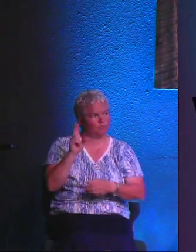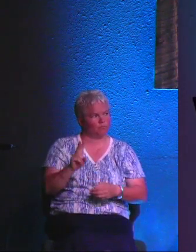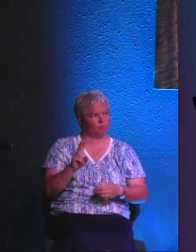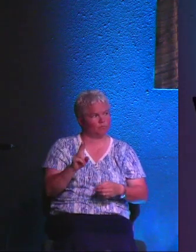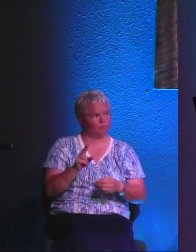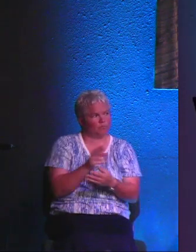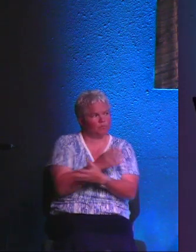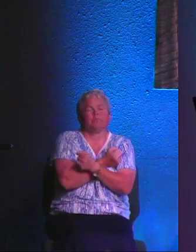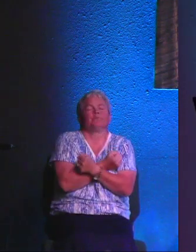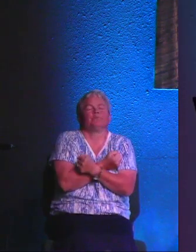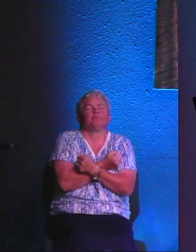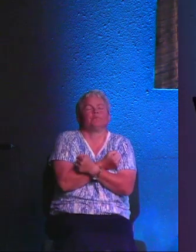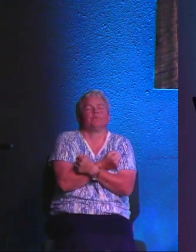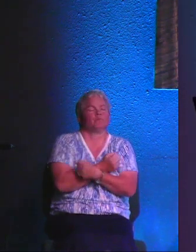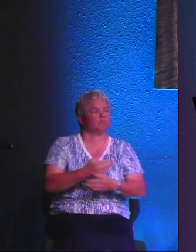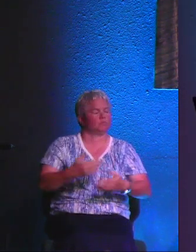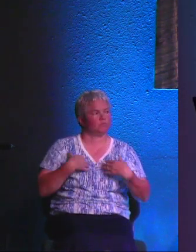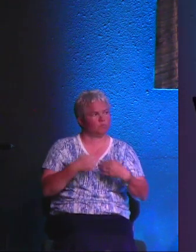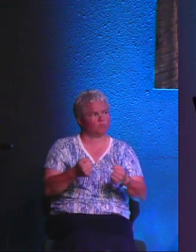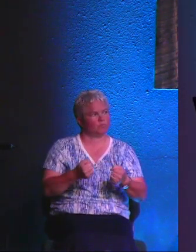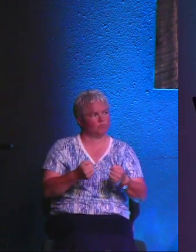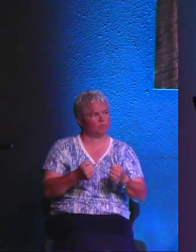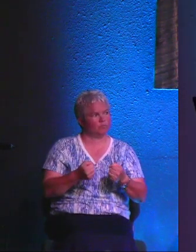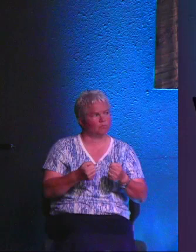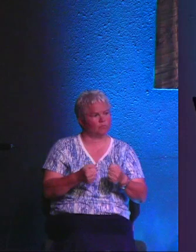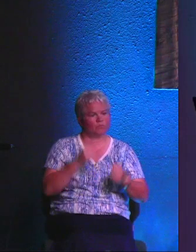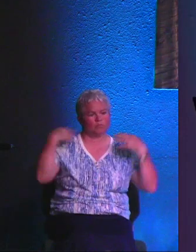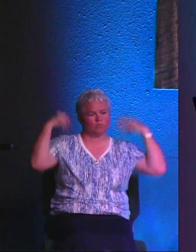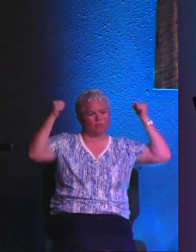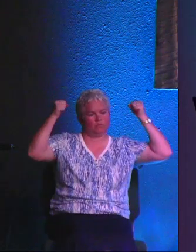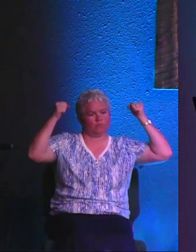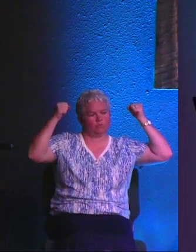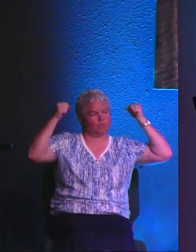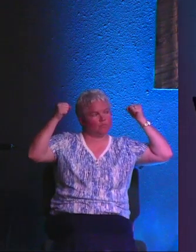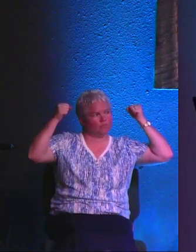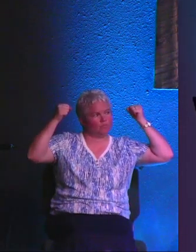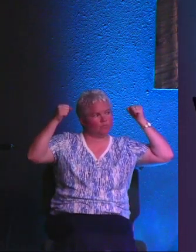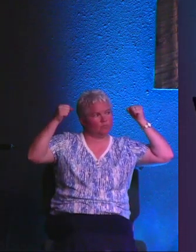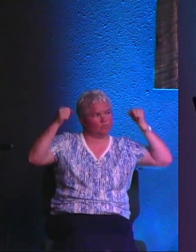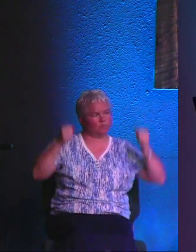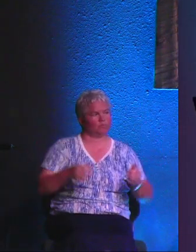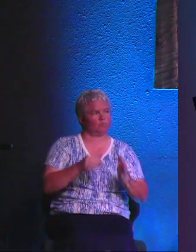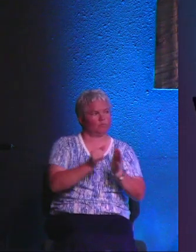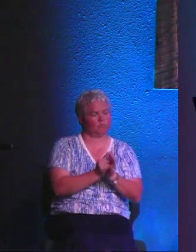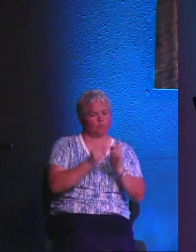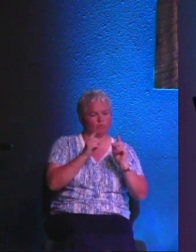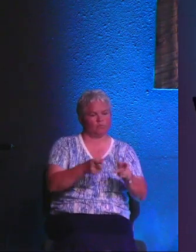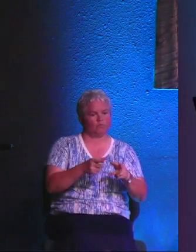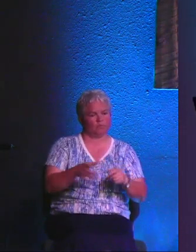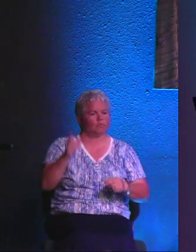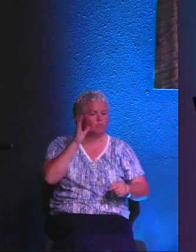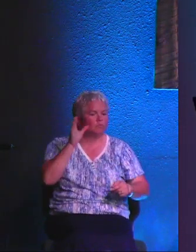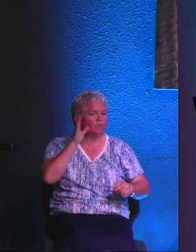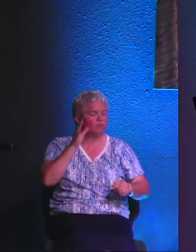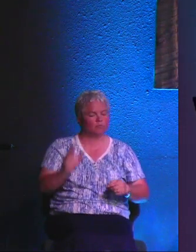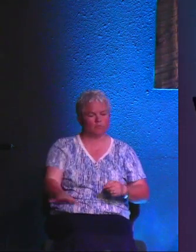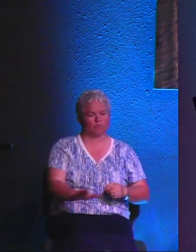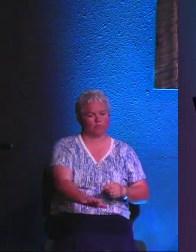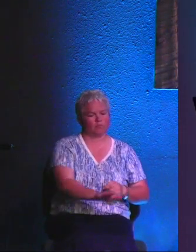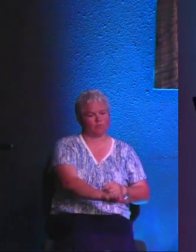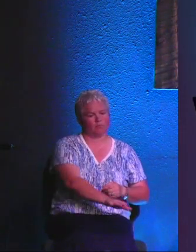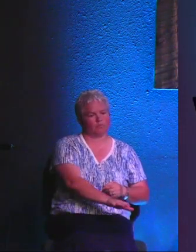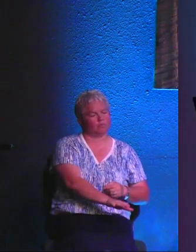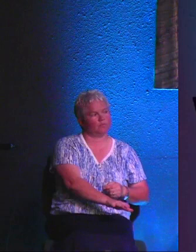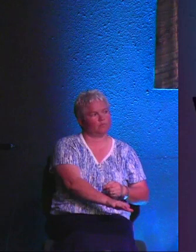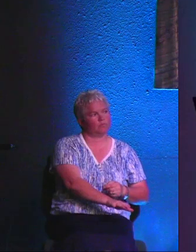I am embracing the process of healing, I am confident that I am going to be a good mother for my children.